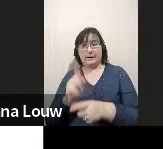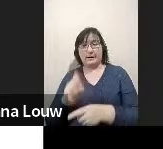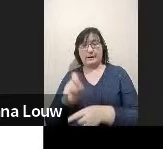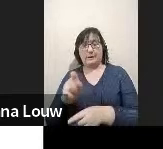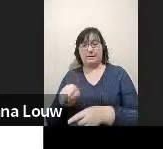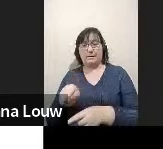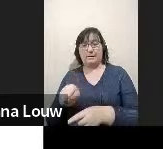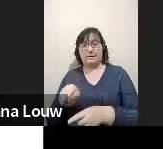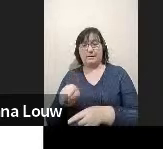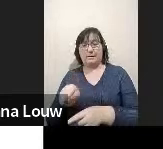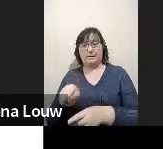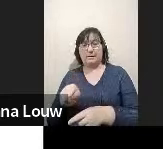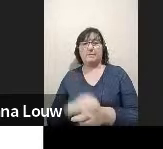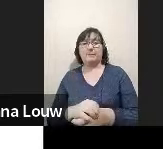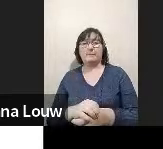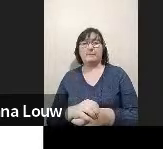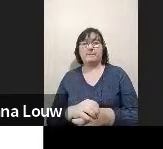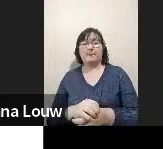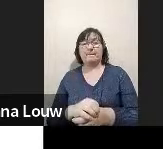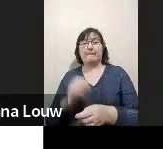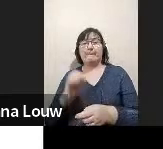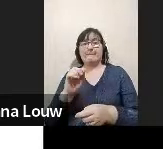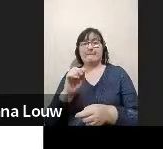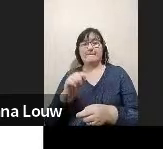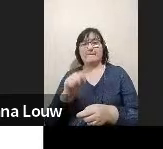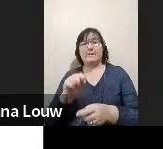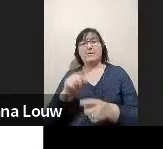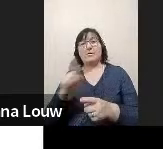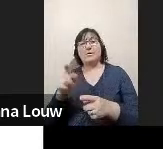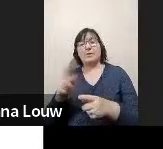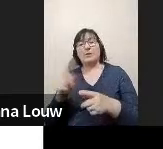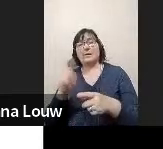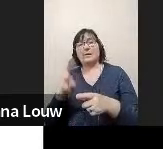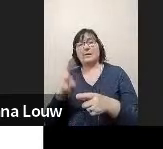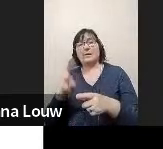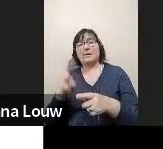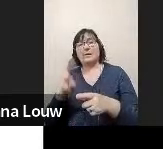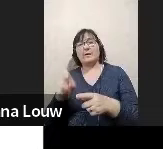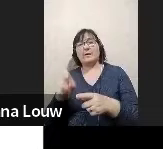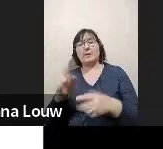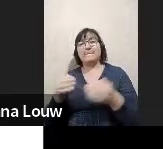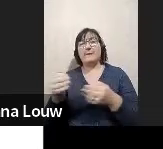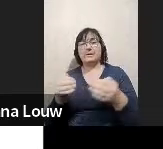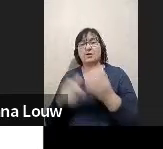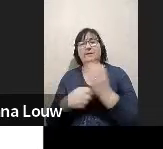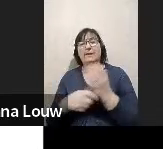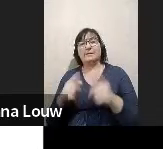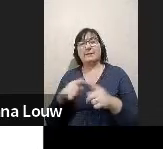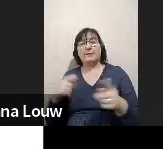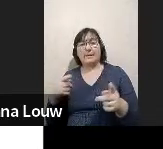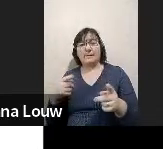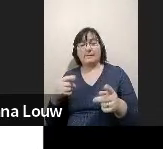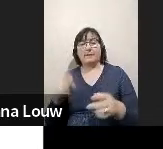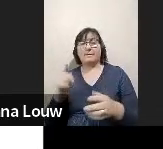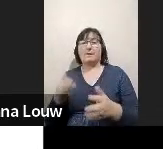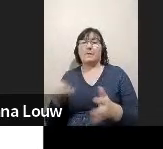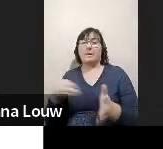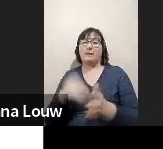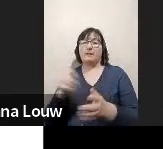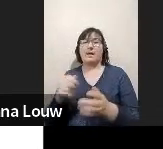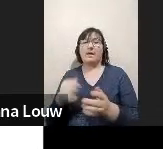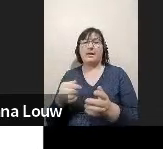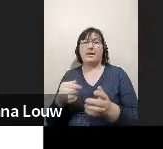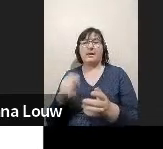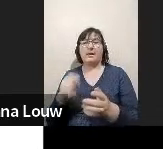to the manage tax type. This is where you want to add your taxpayers, income tax number or VAT or PAYE